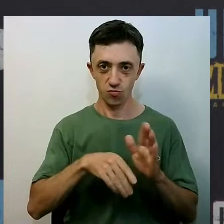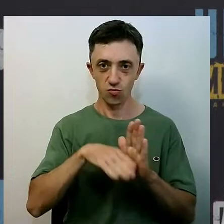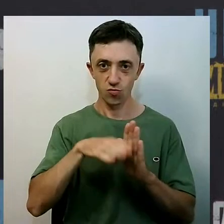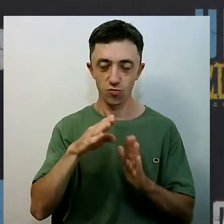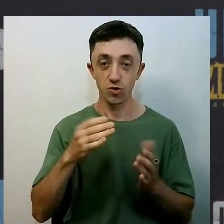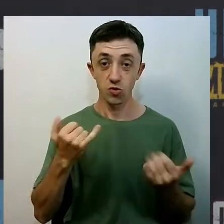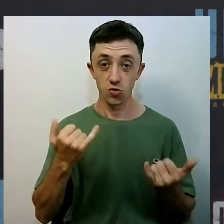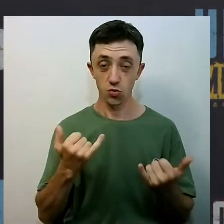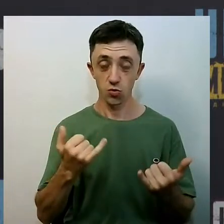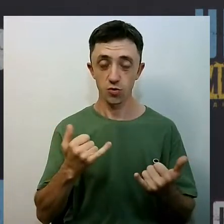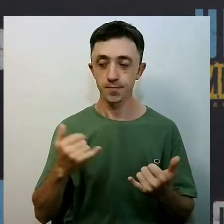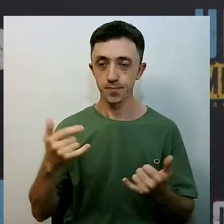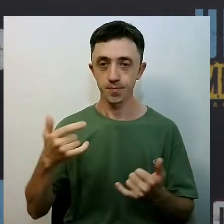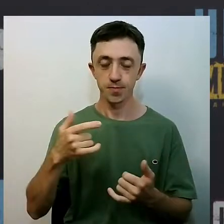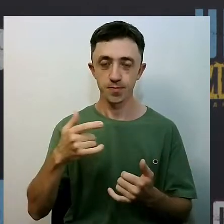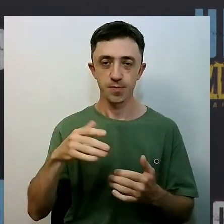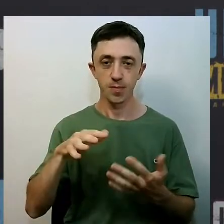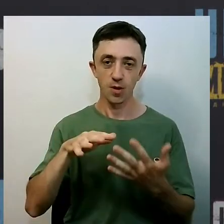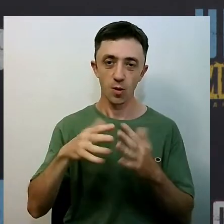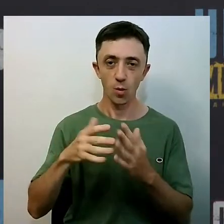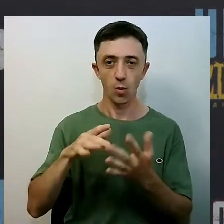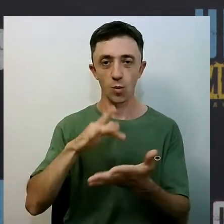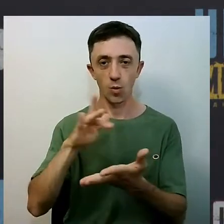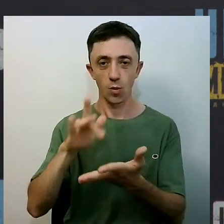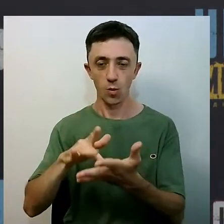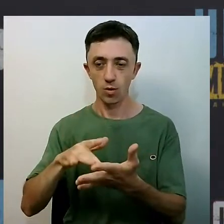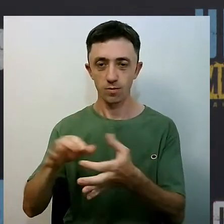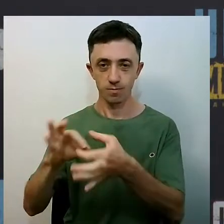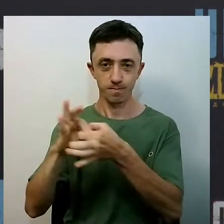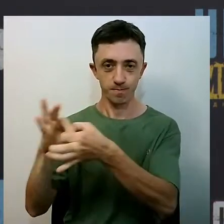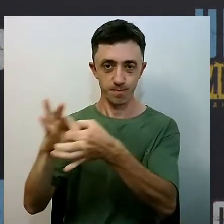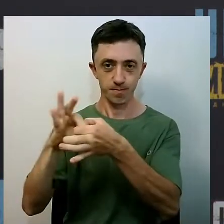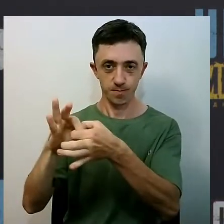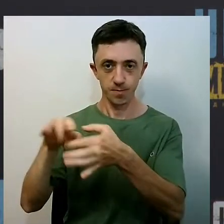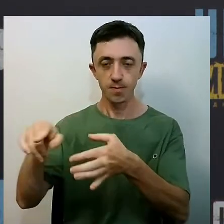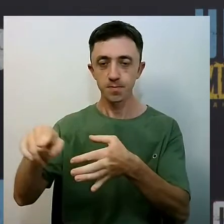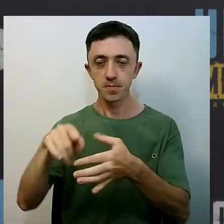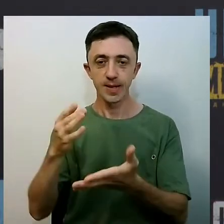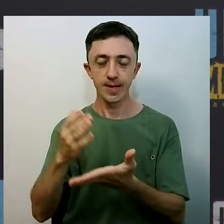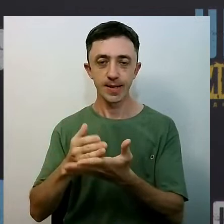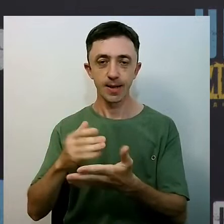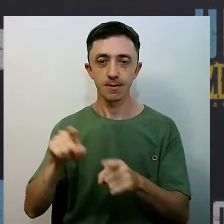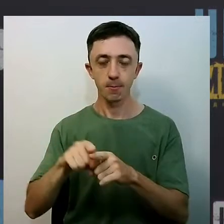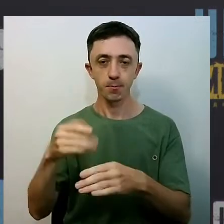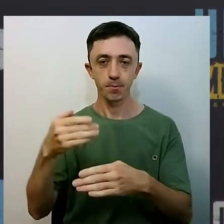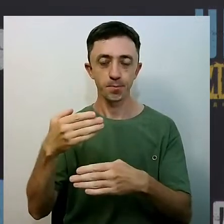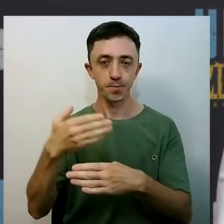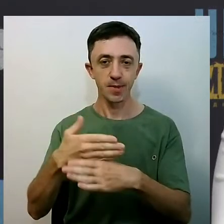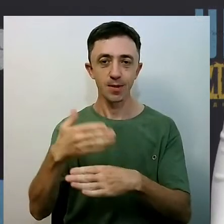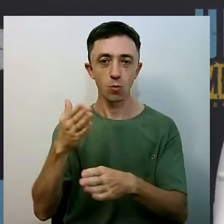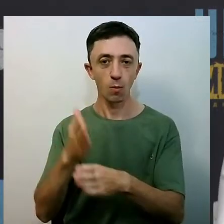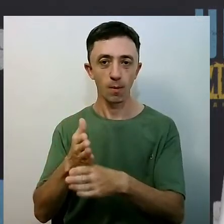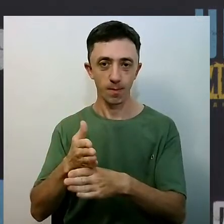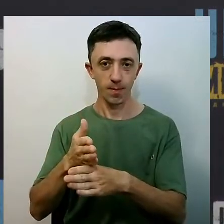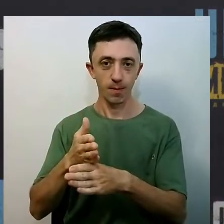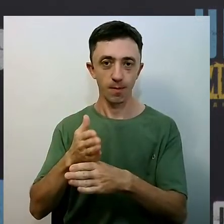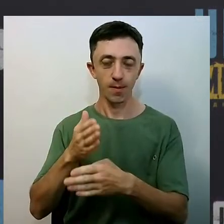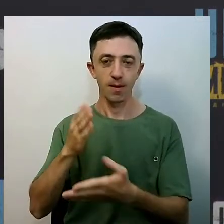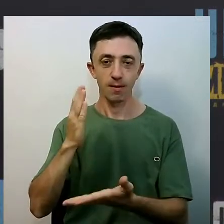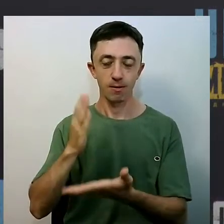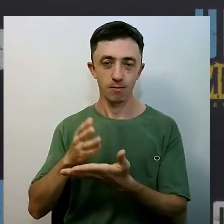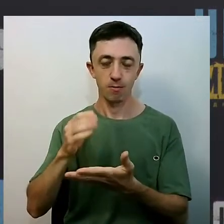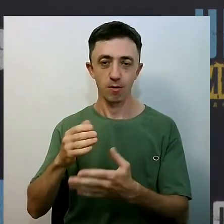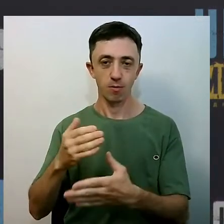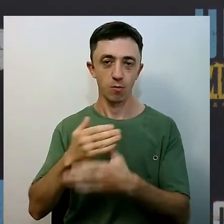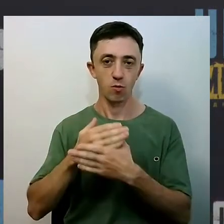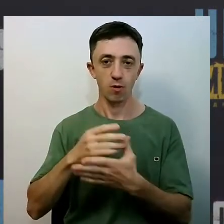life. And now, territorial communities have such a tool